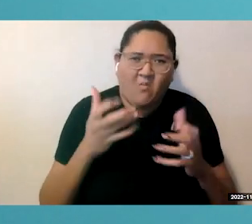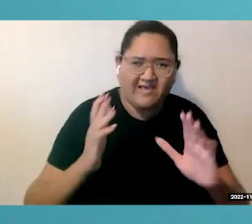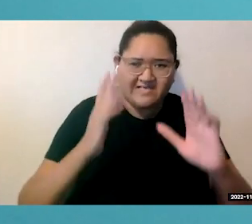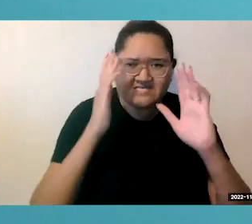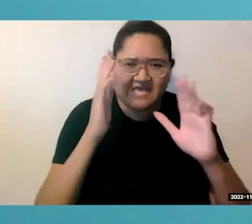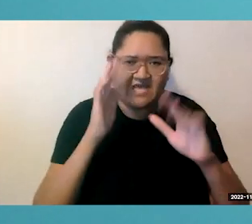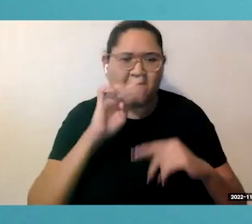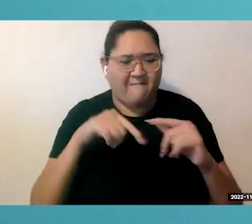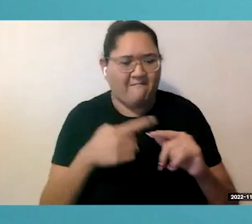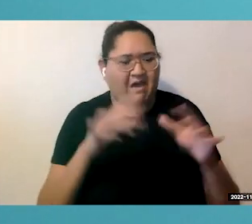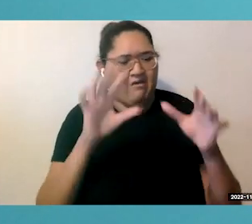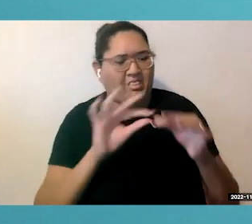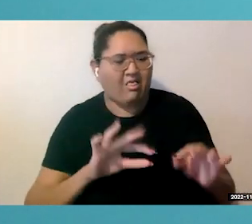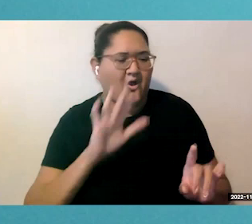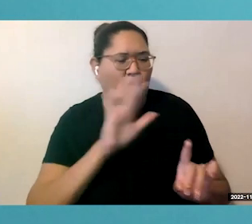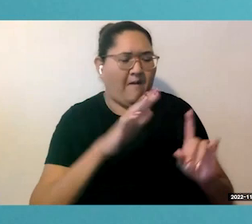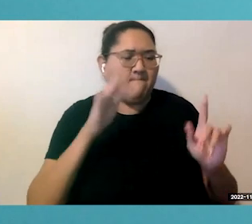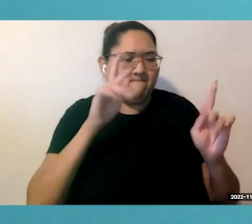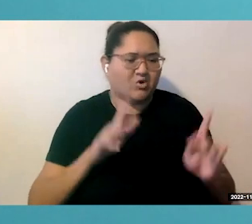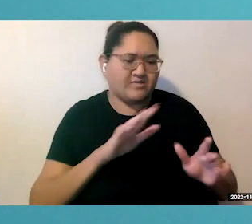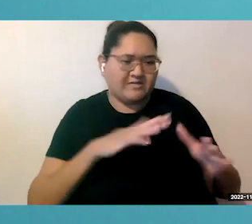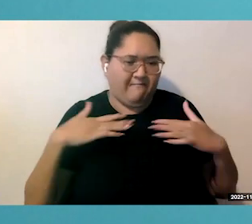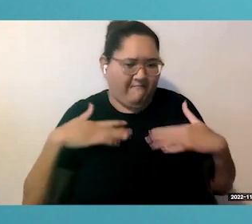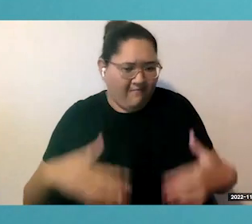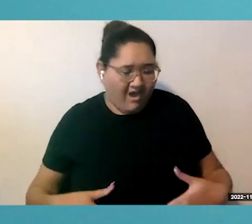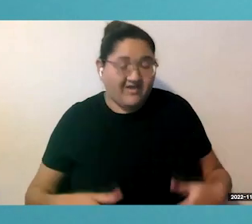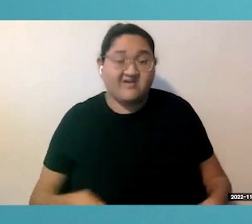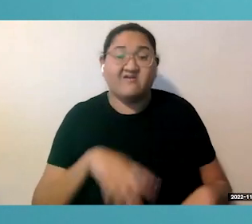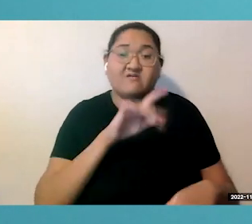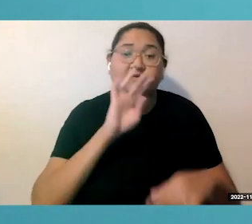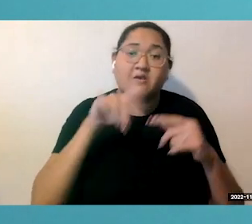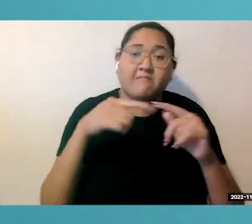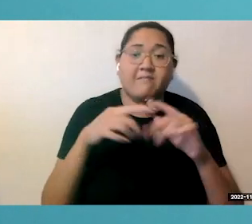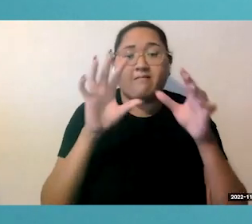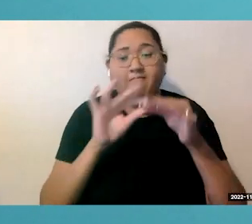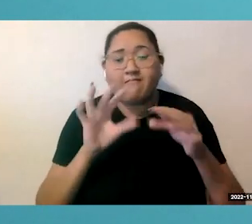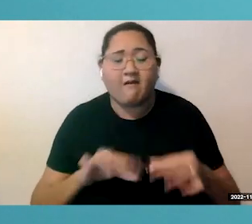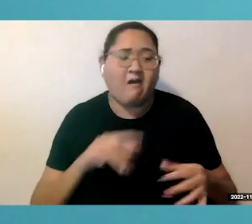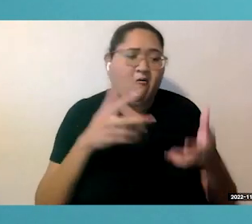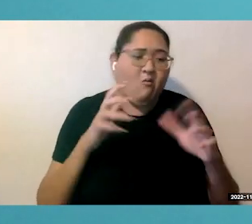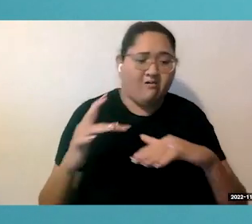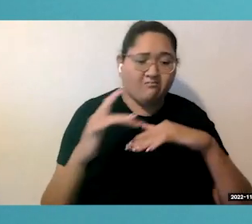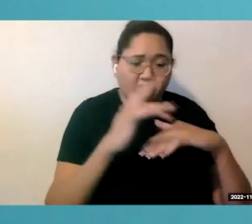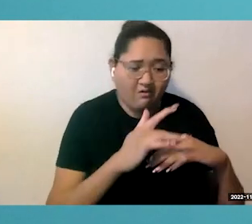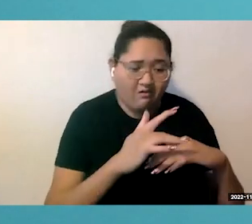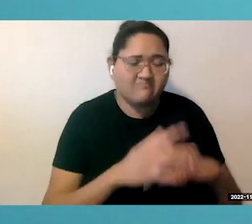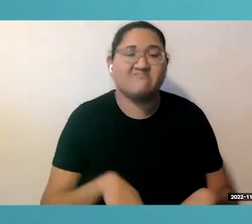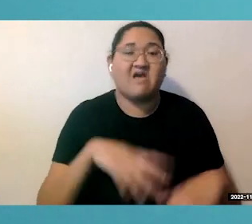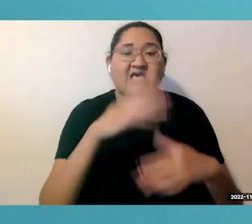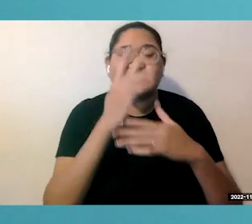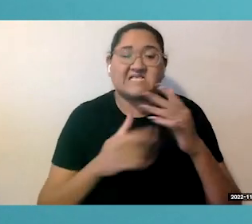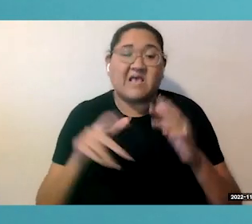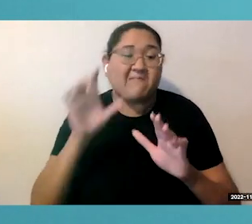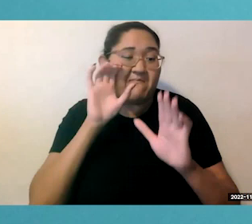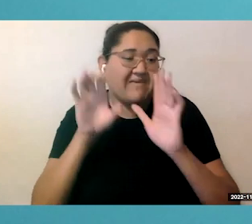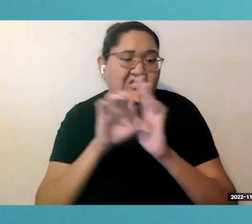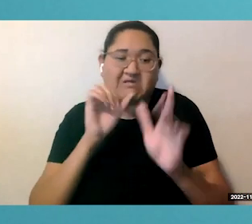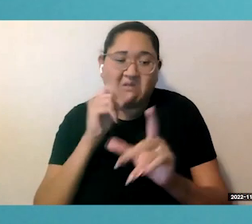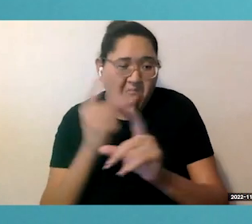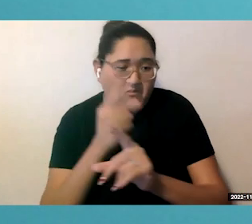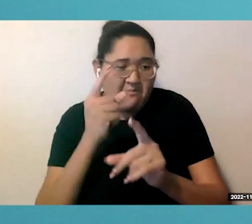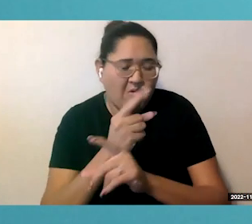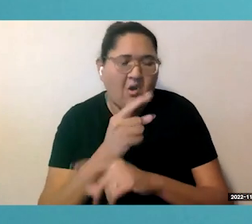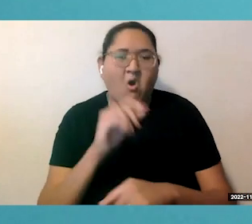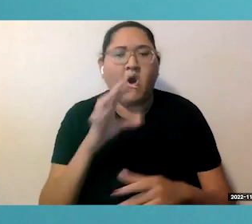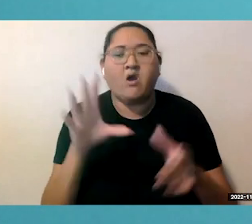or comments about a person's body. It can include making sexual comments, unwelcome touch, sharing unwelcome sexual